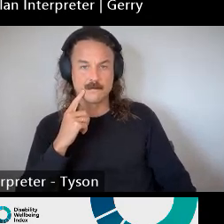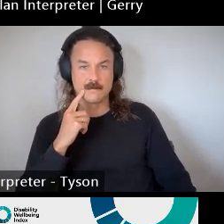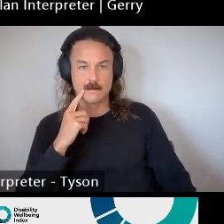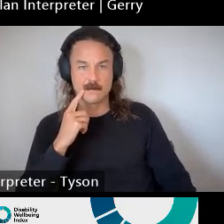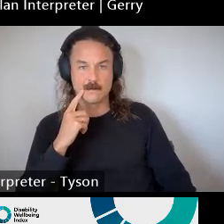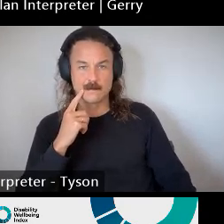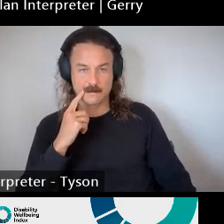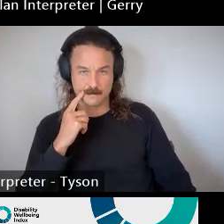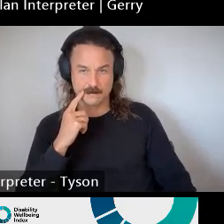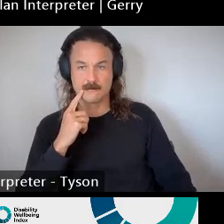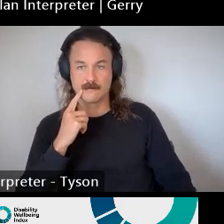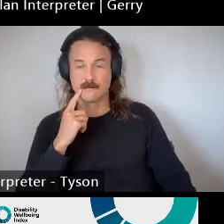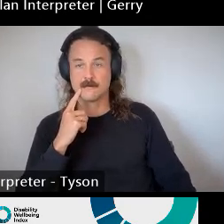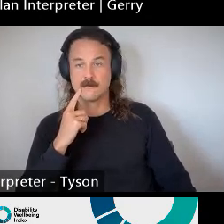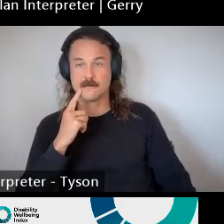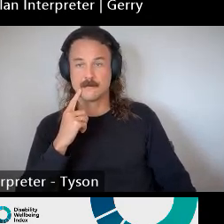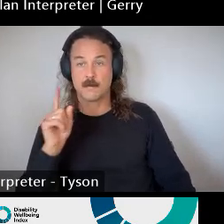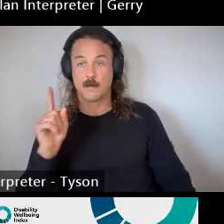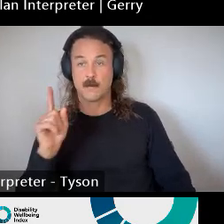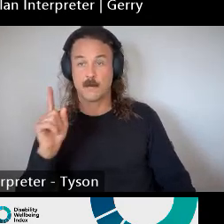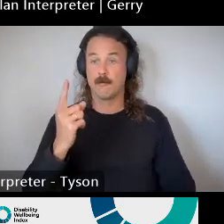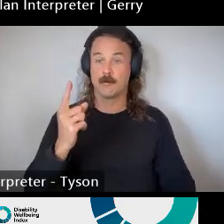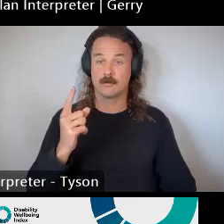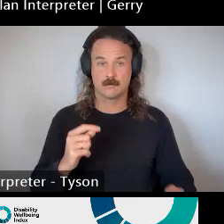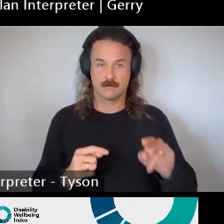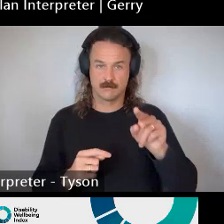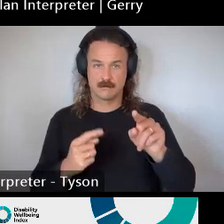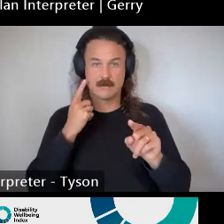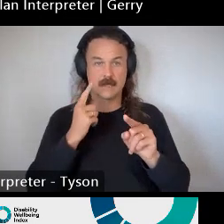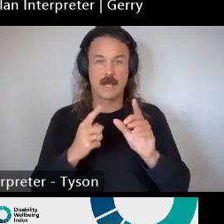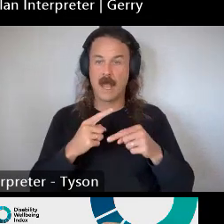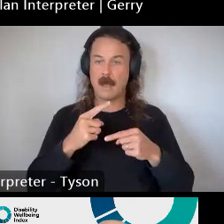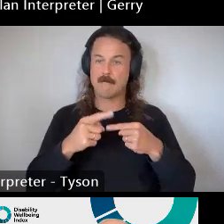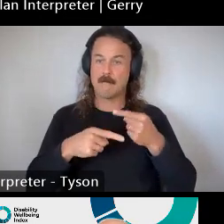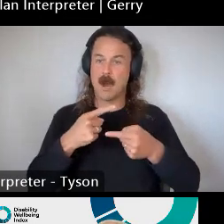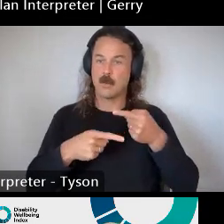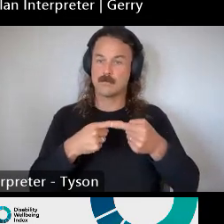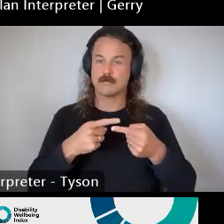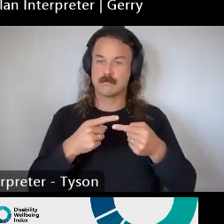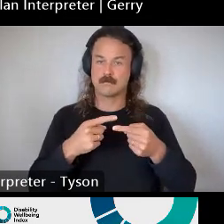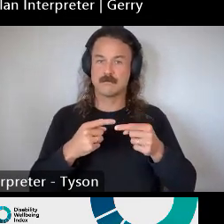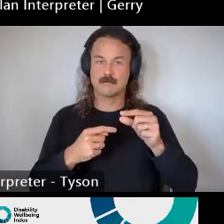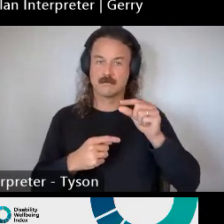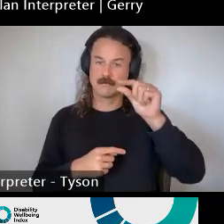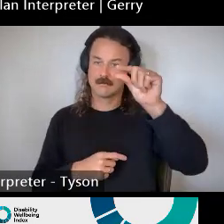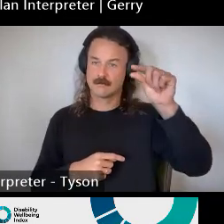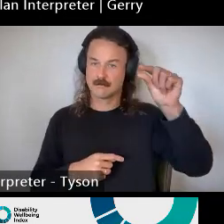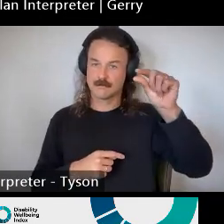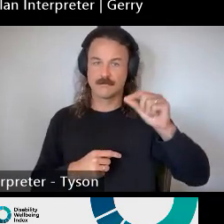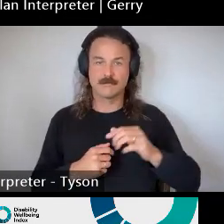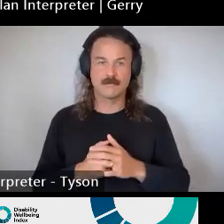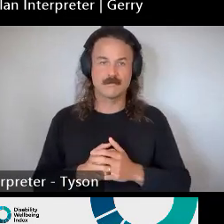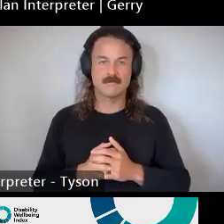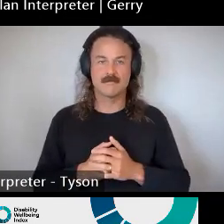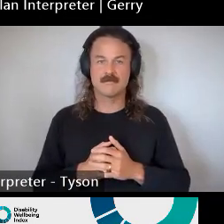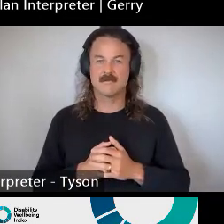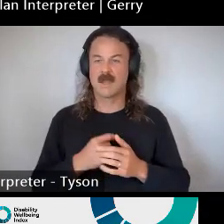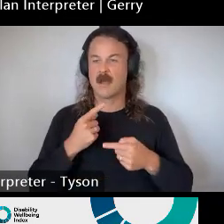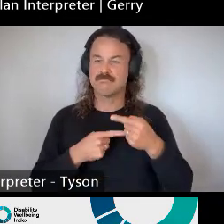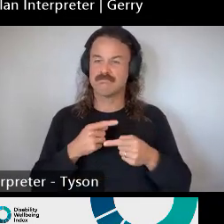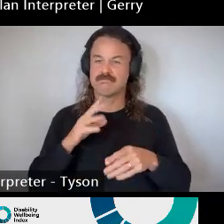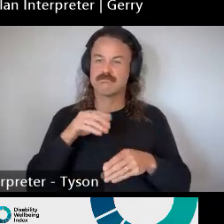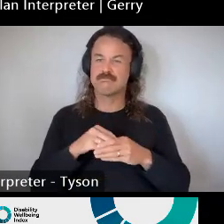The first tab you're going to see is the About tab at the very top. It includes some information about the DWI project